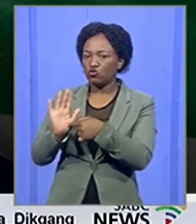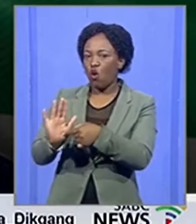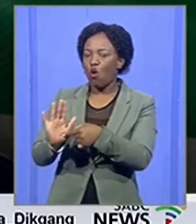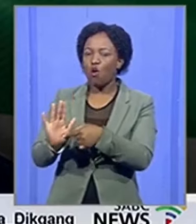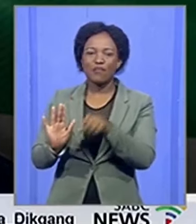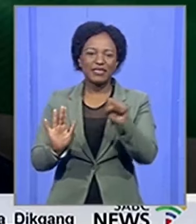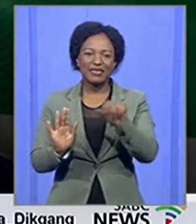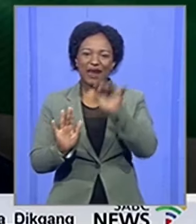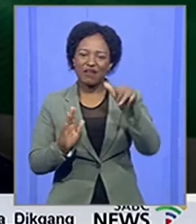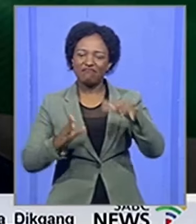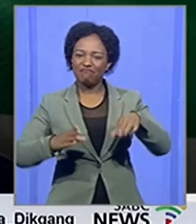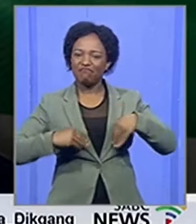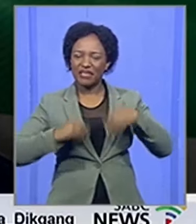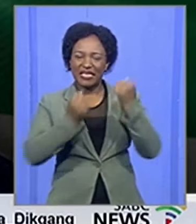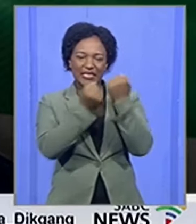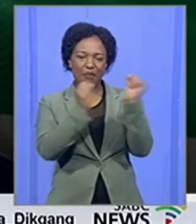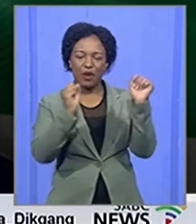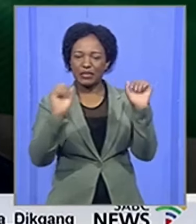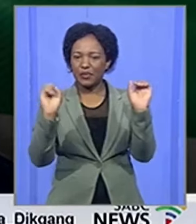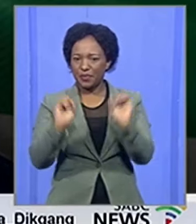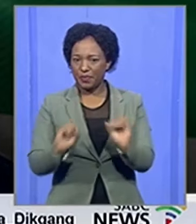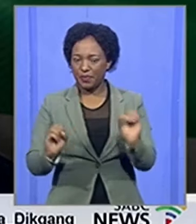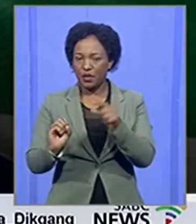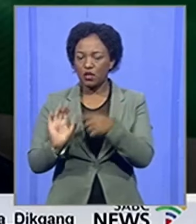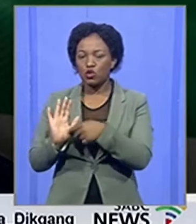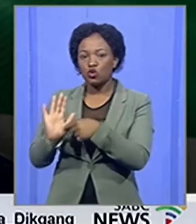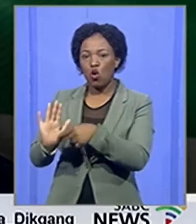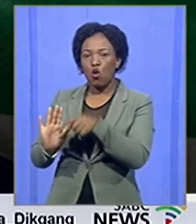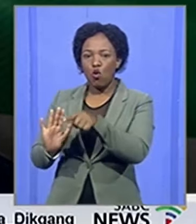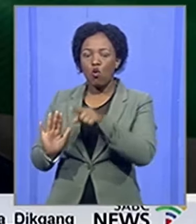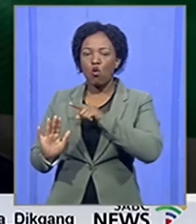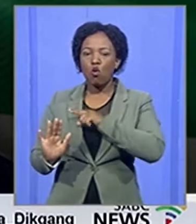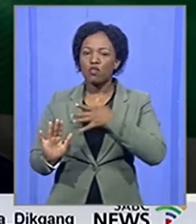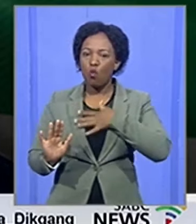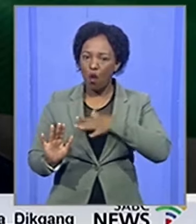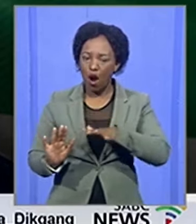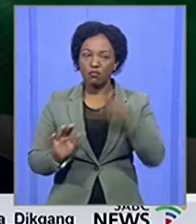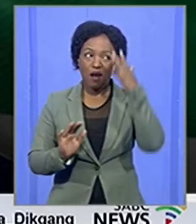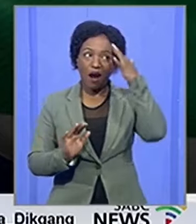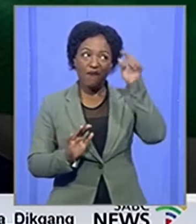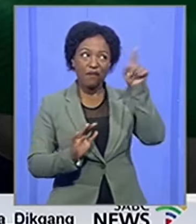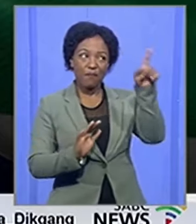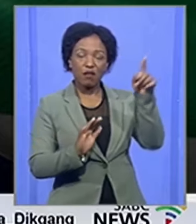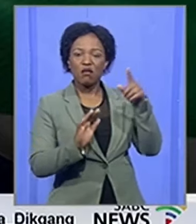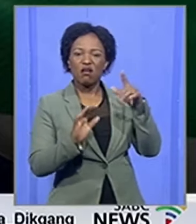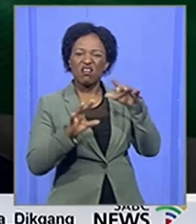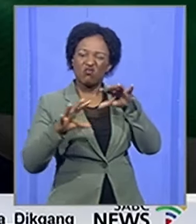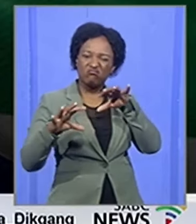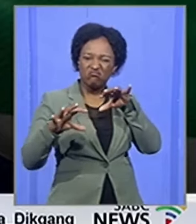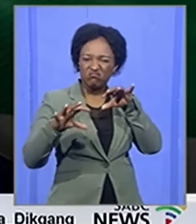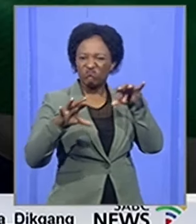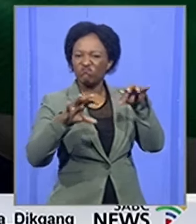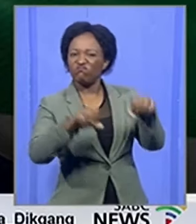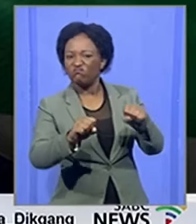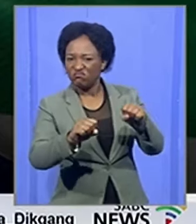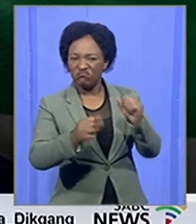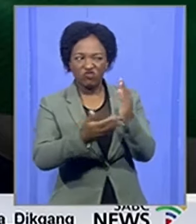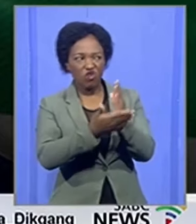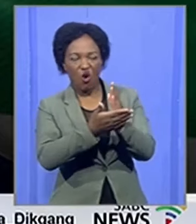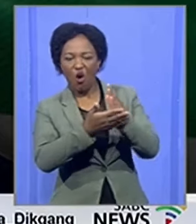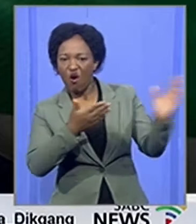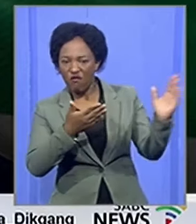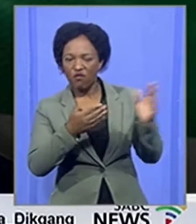Afrika Borwa ya demokrasi ebile ke sešupo sa go laetša go nyaka go iša mmušo go ba gona go tšea mmušo ka maatla le go tšwela pele